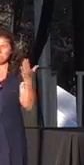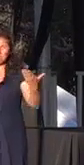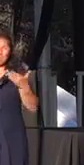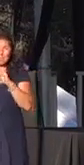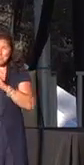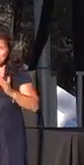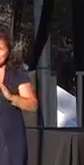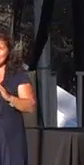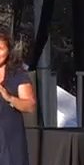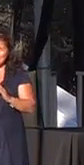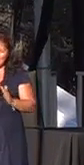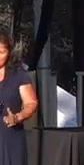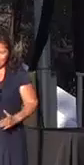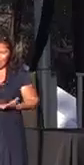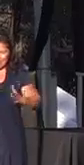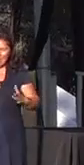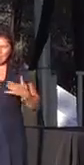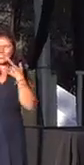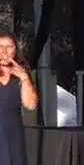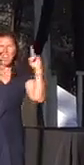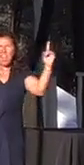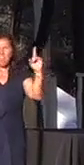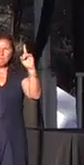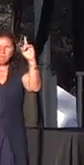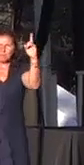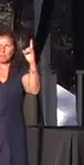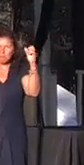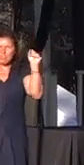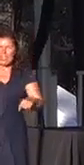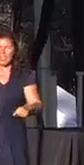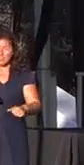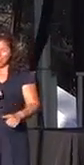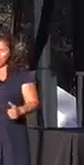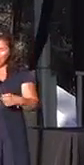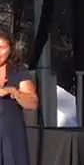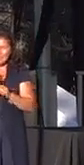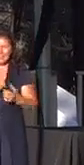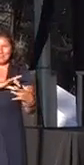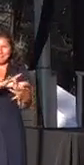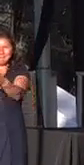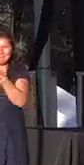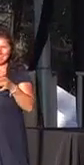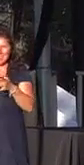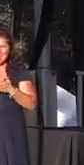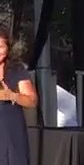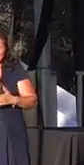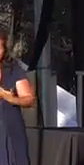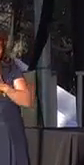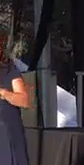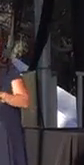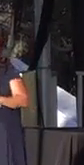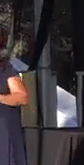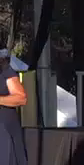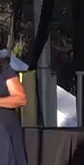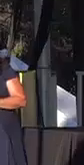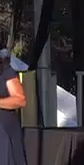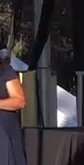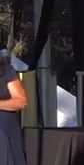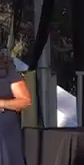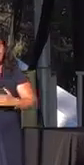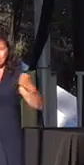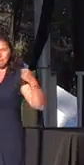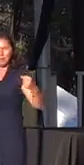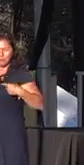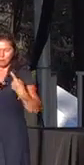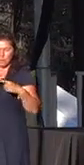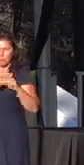pride has allowed us to accomplish and succeed because pride unites us. Pride has always been our community's secret weapon because we know that we are stronger when we are